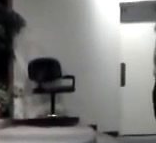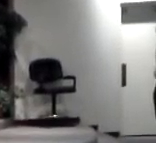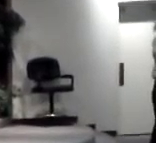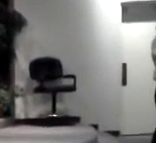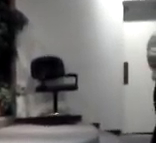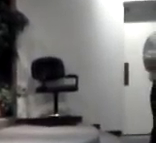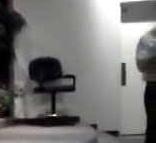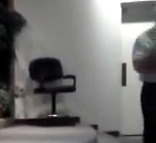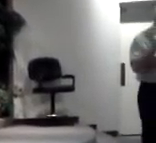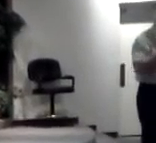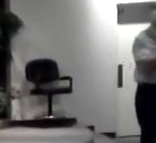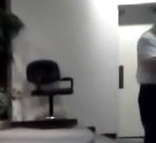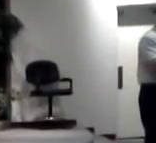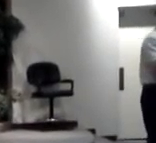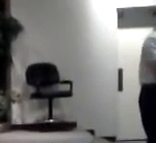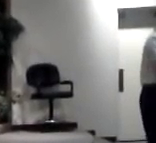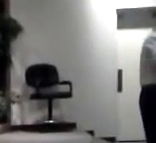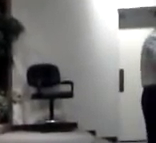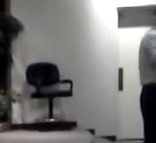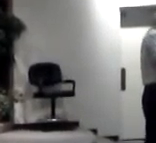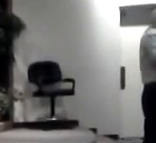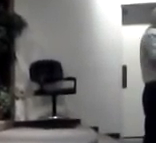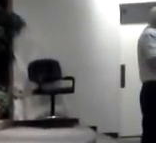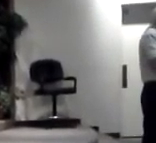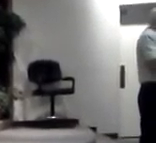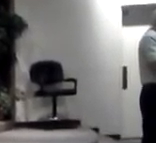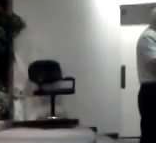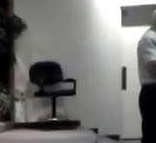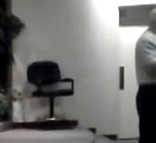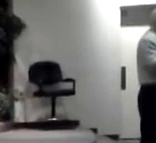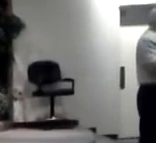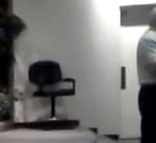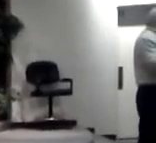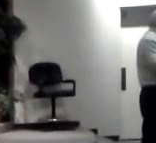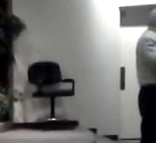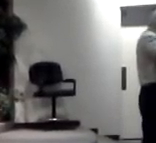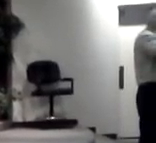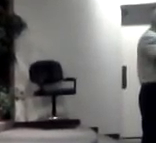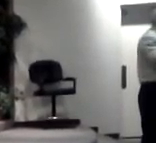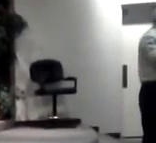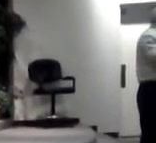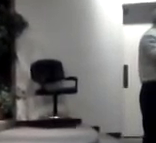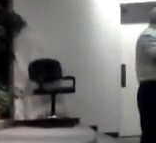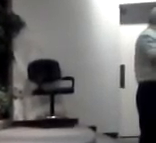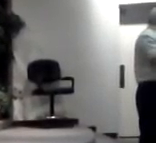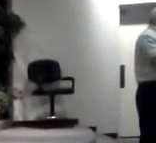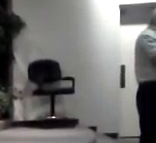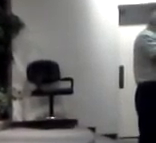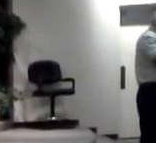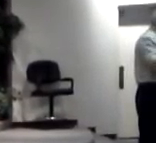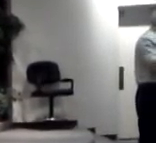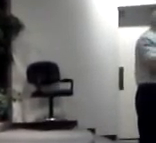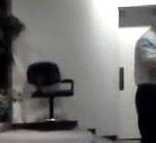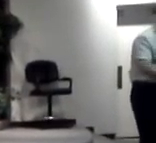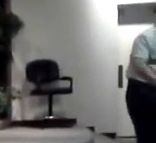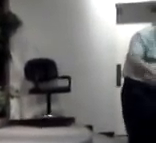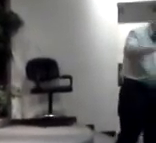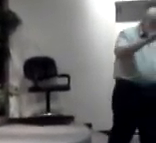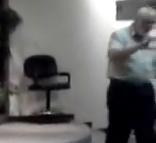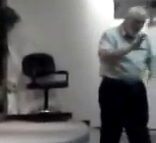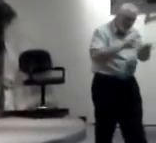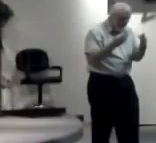I can talk about myself for just a few moments here, because that's all I know. I was raised in a family where